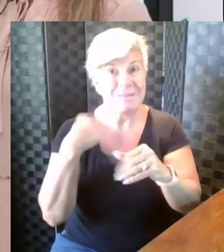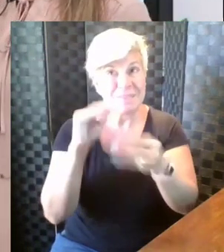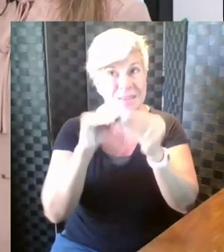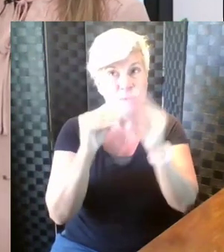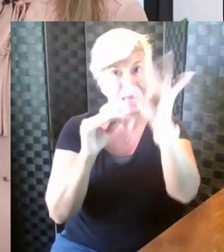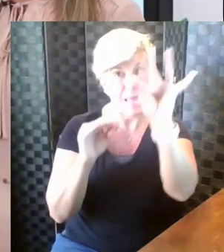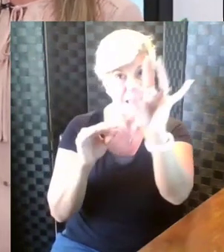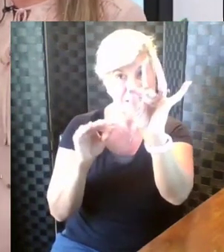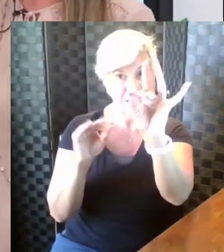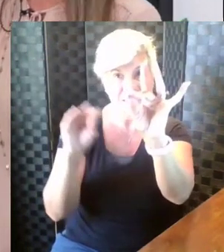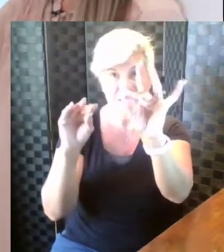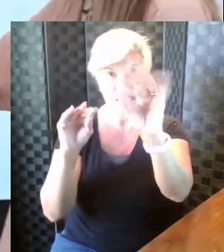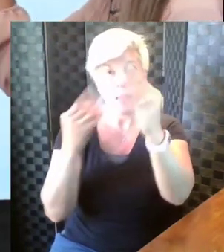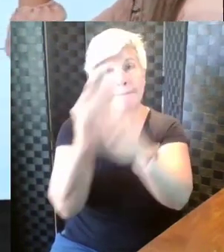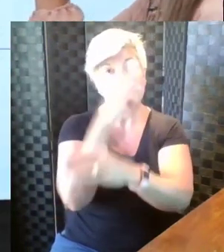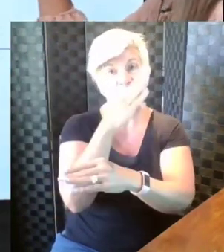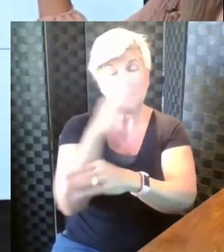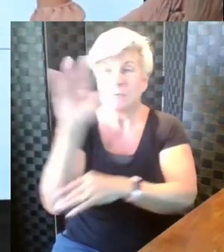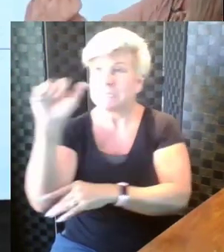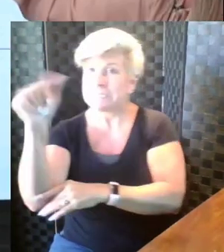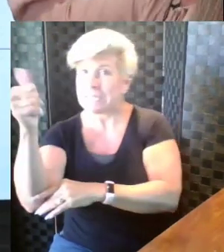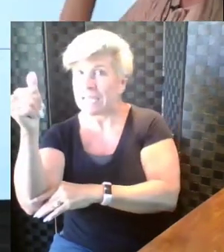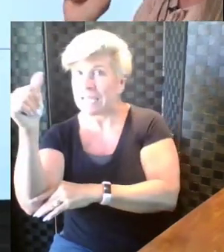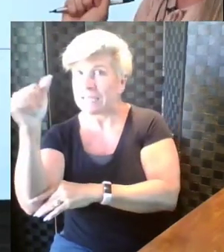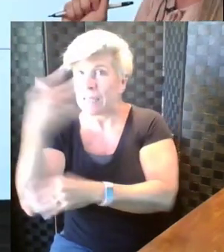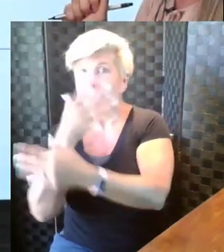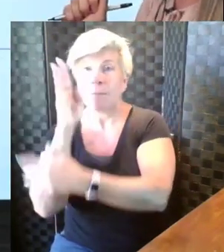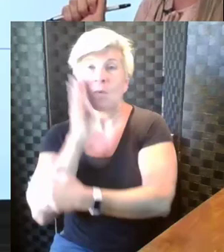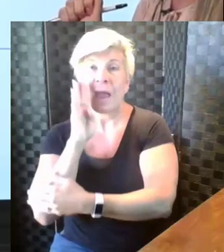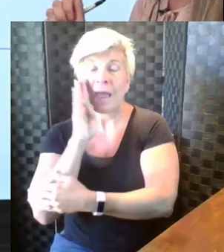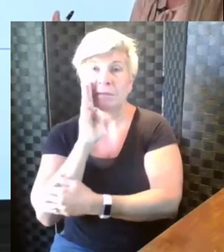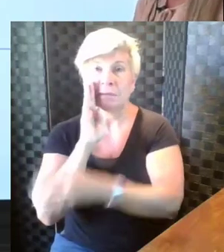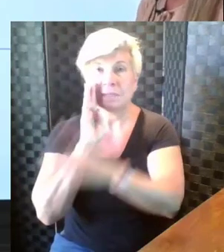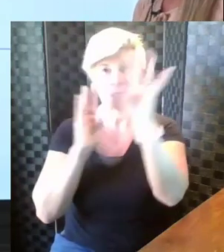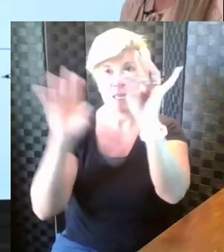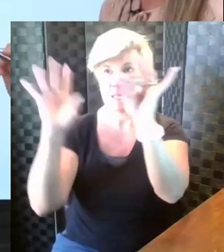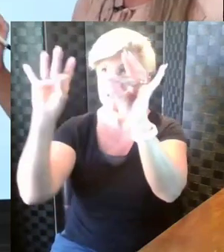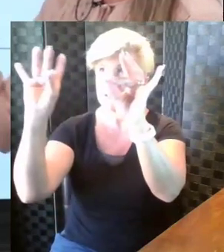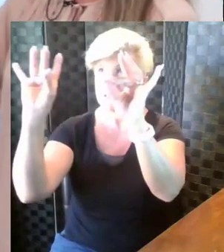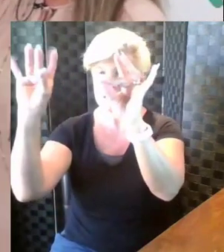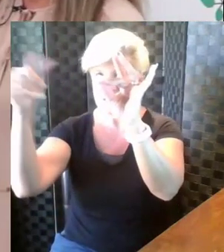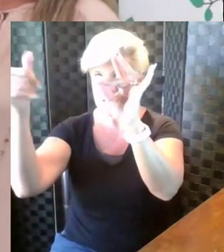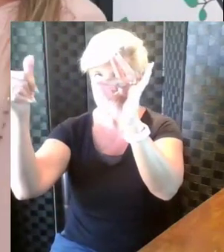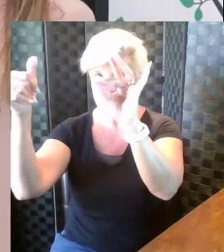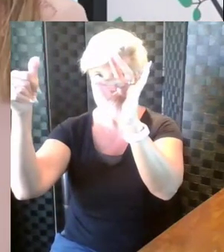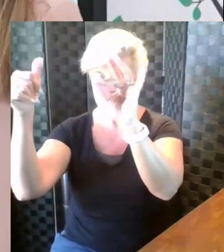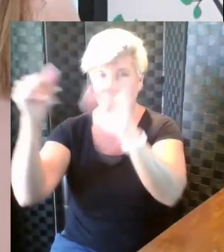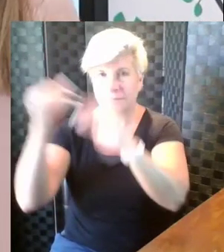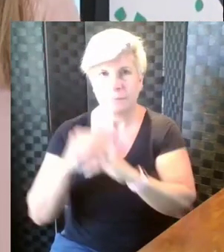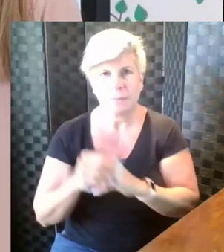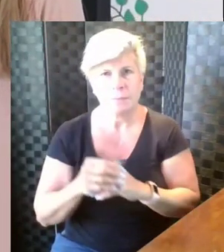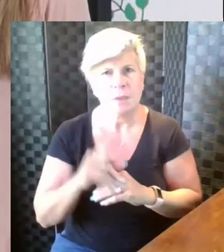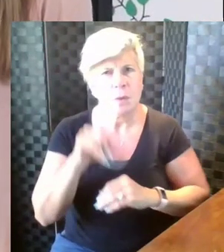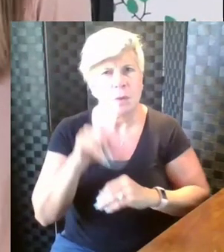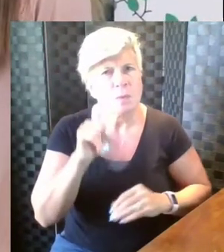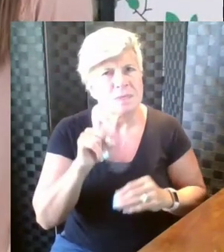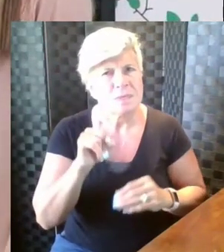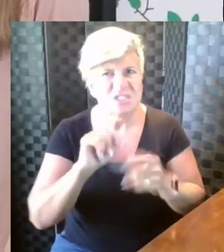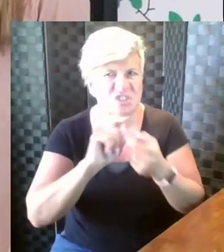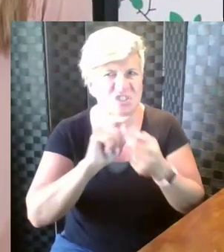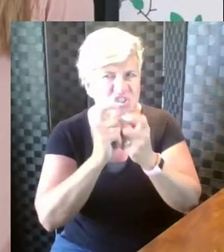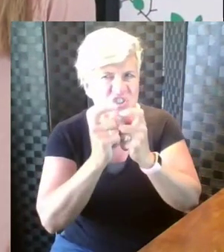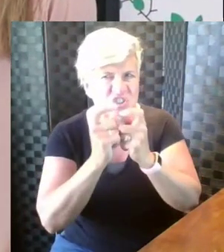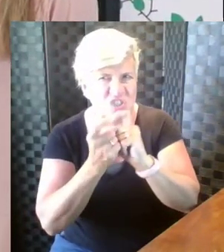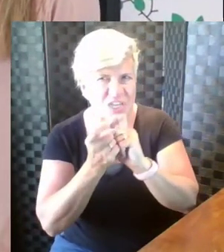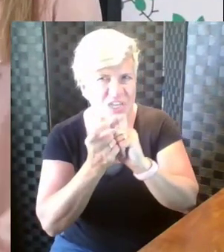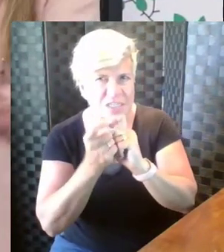8 of the blue bears, and we had 10 of the brown bears. Now, we're going to need to make this look a little different so we can drag